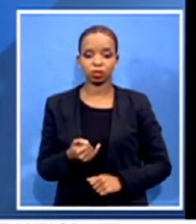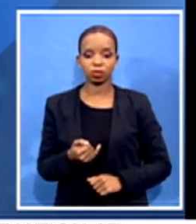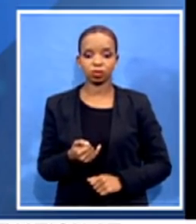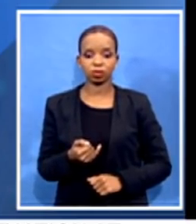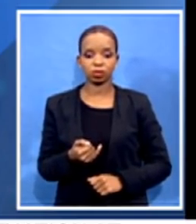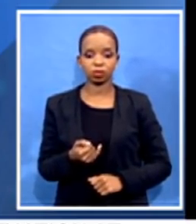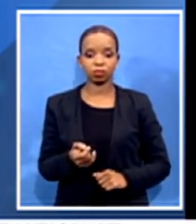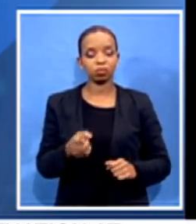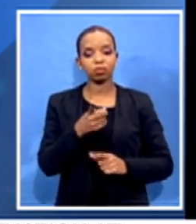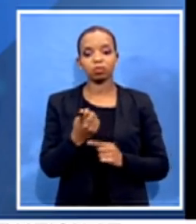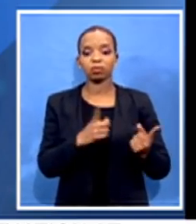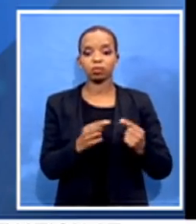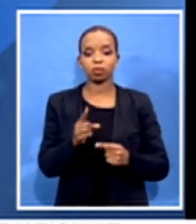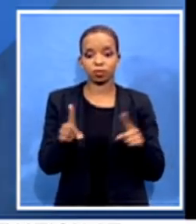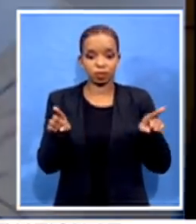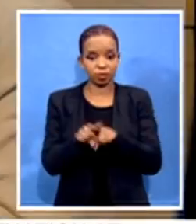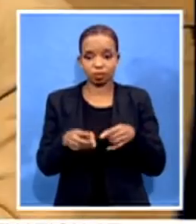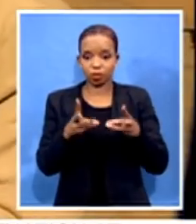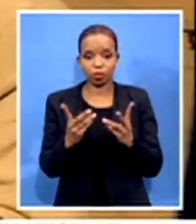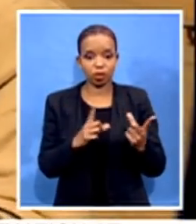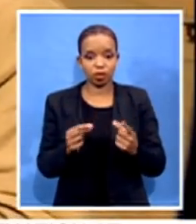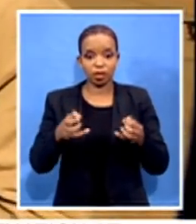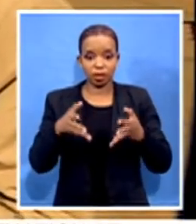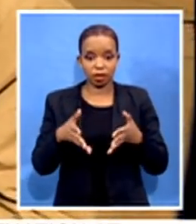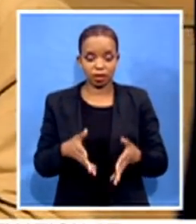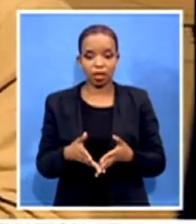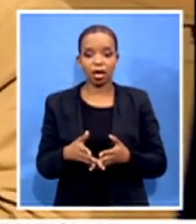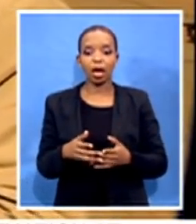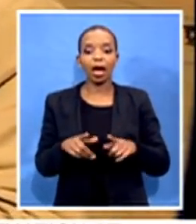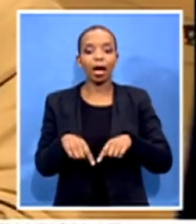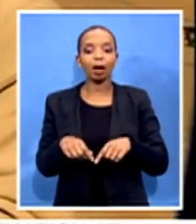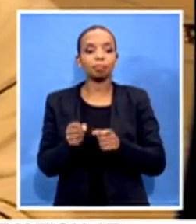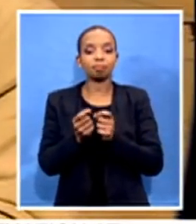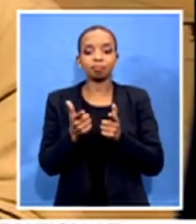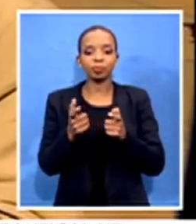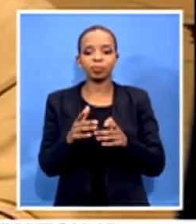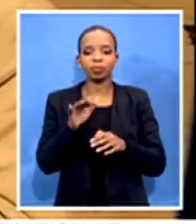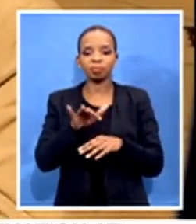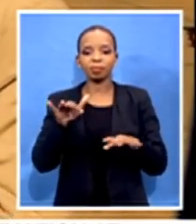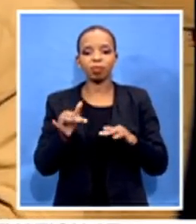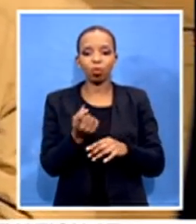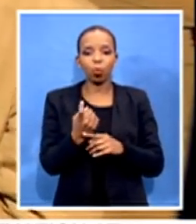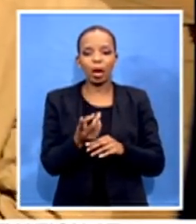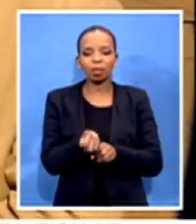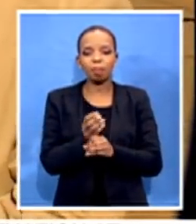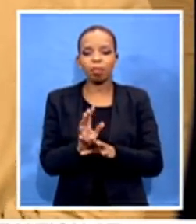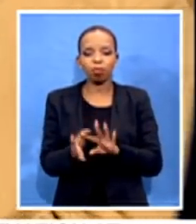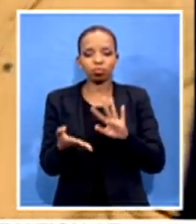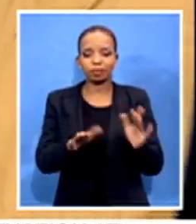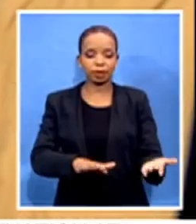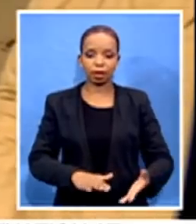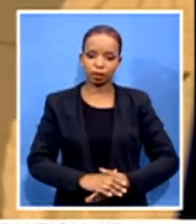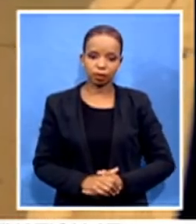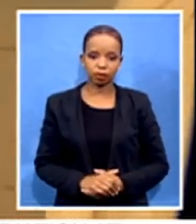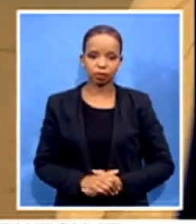in they stormed as they did here, and they injured people, and they beat one to death. Yes. Right, we thank very